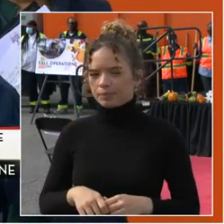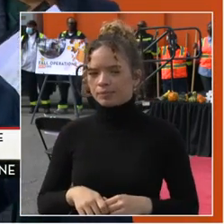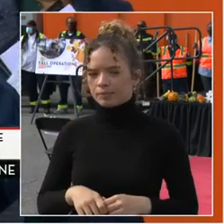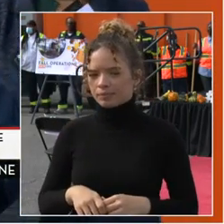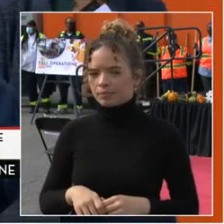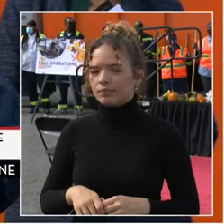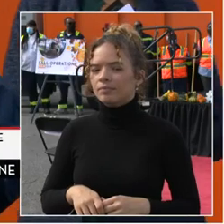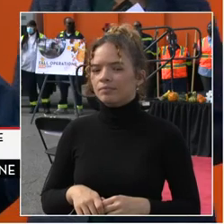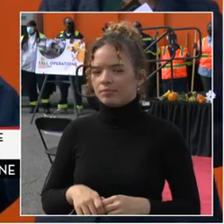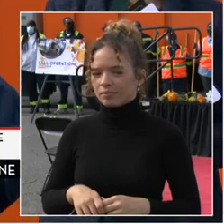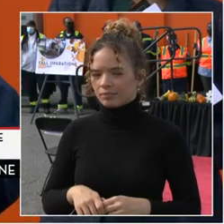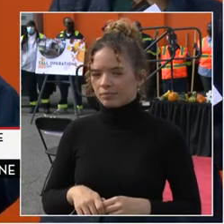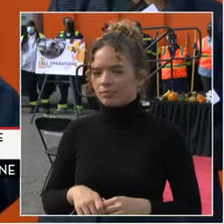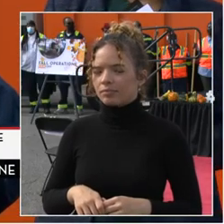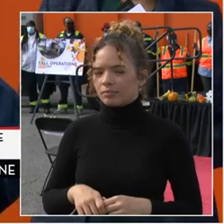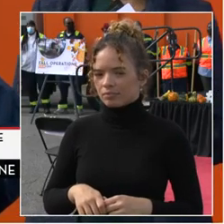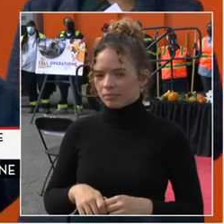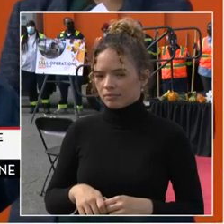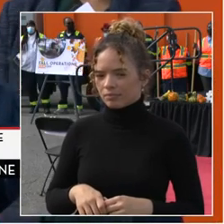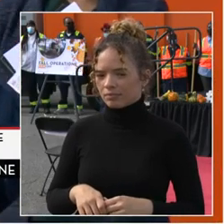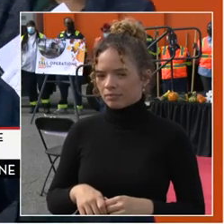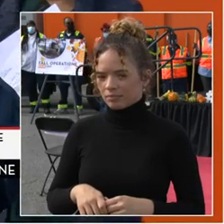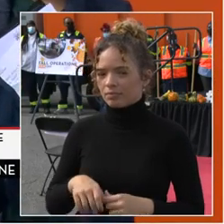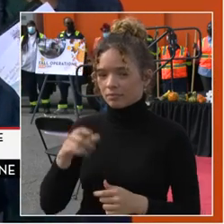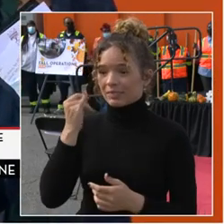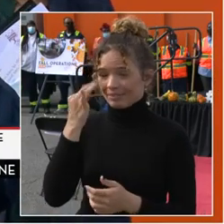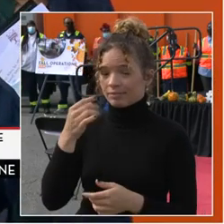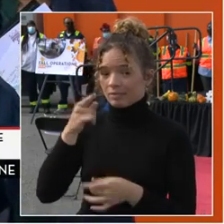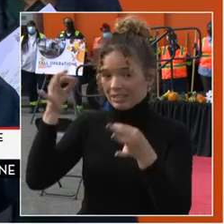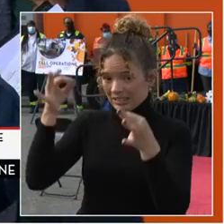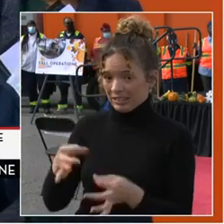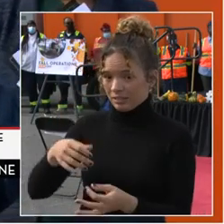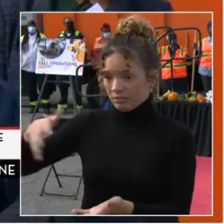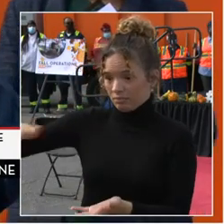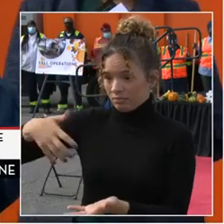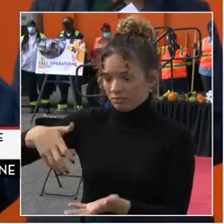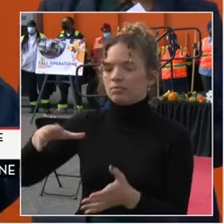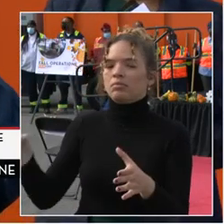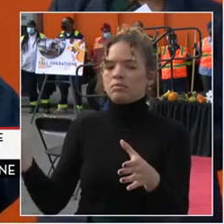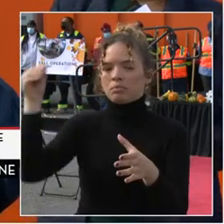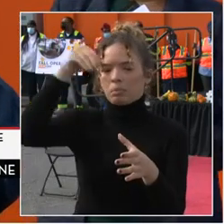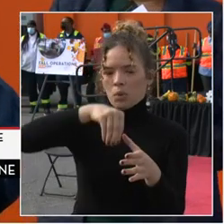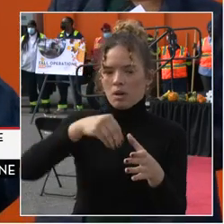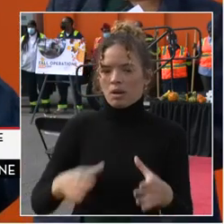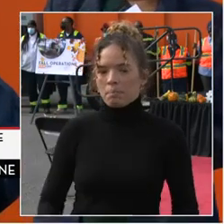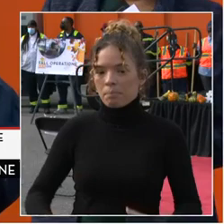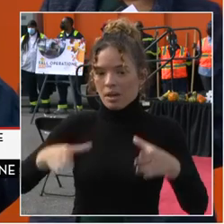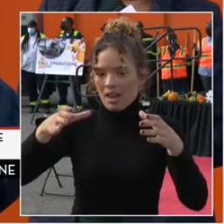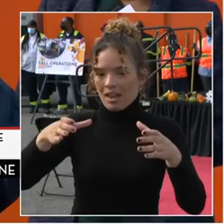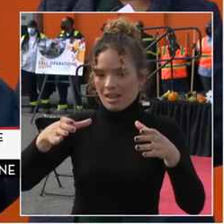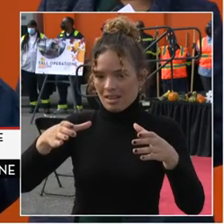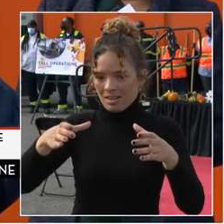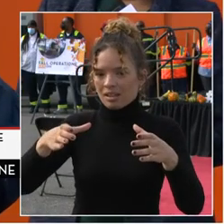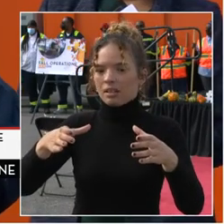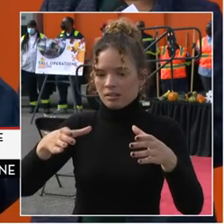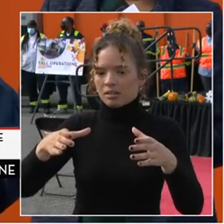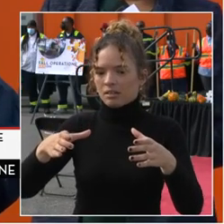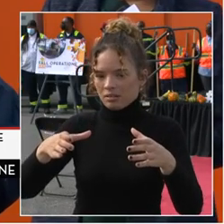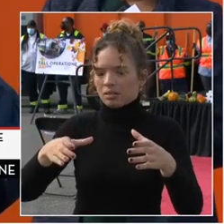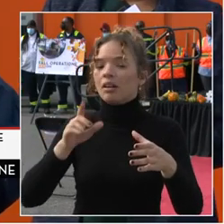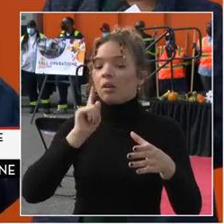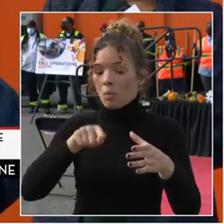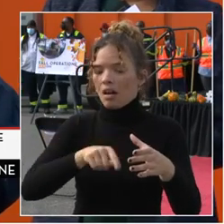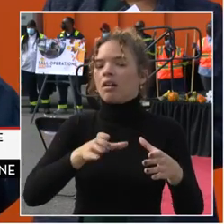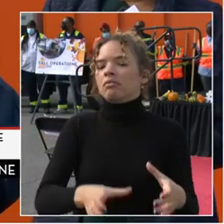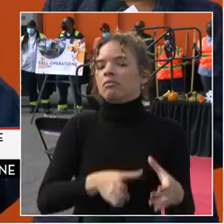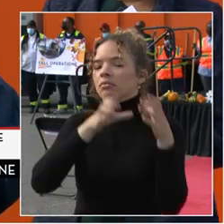leaves, you can personally take them to the transfer station, or you can schedule a pickup and we will pick up your bagged leaves and